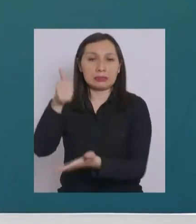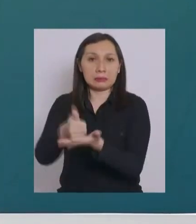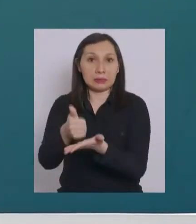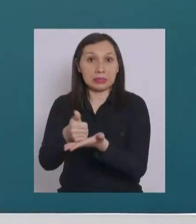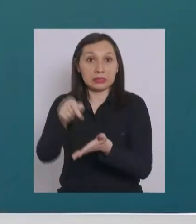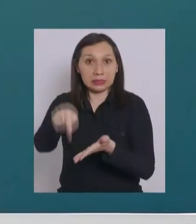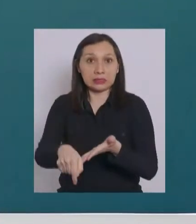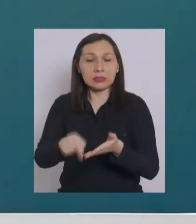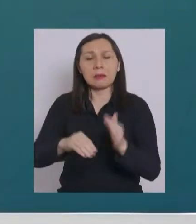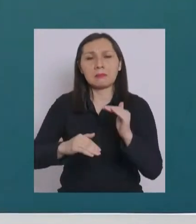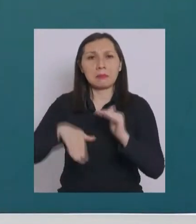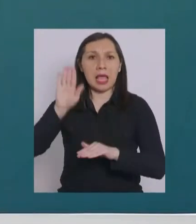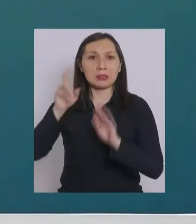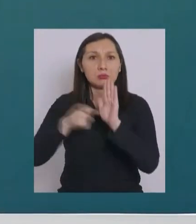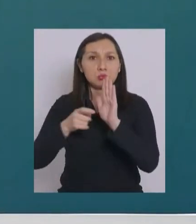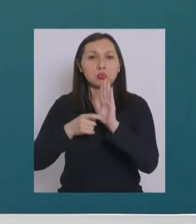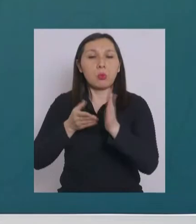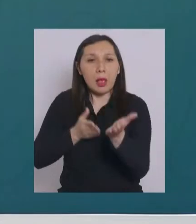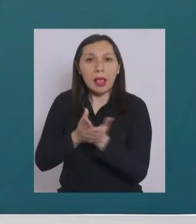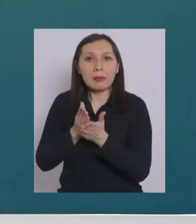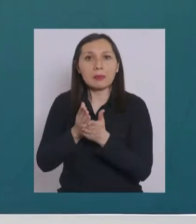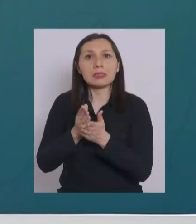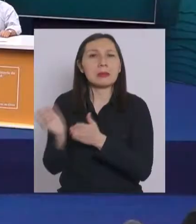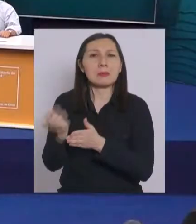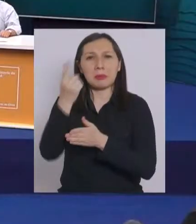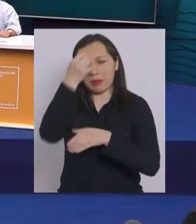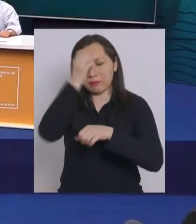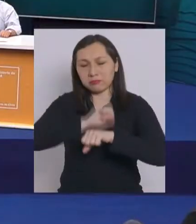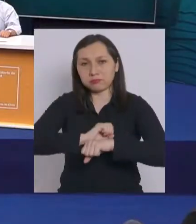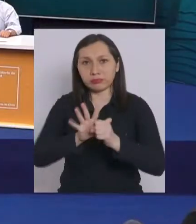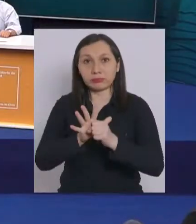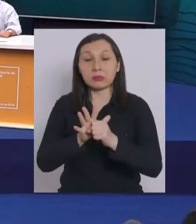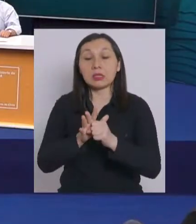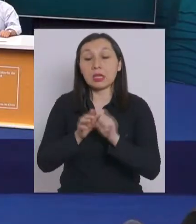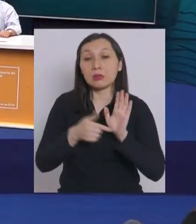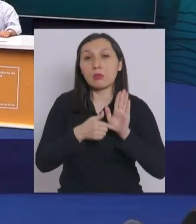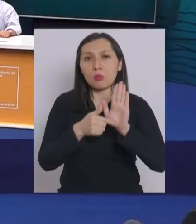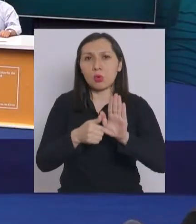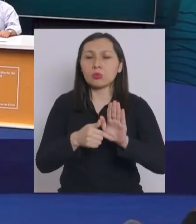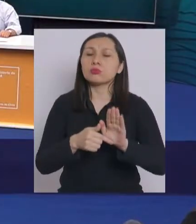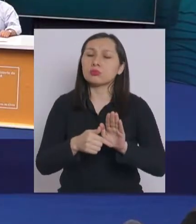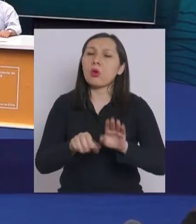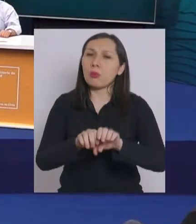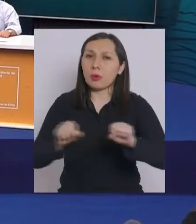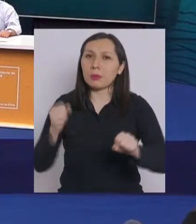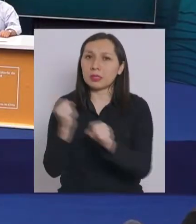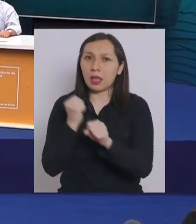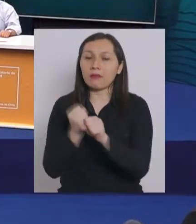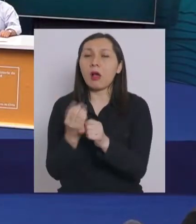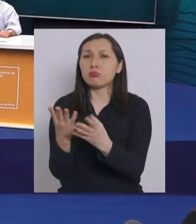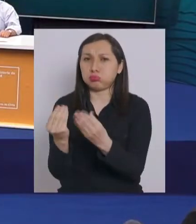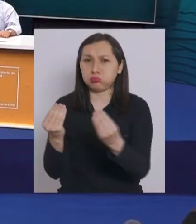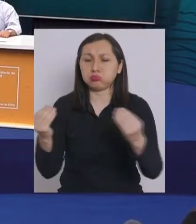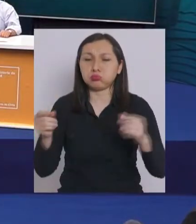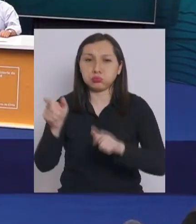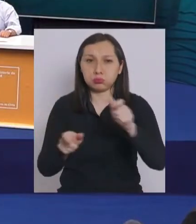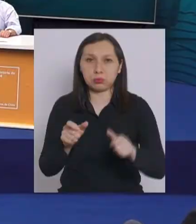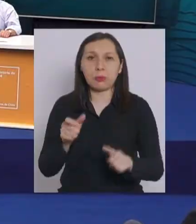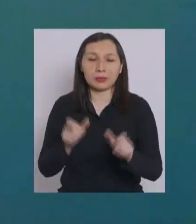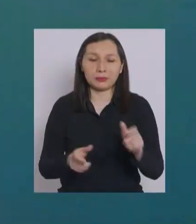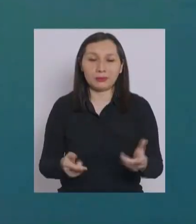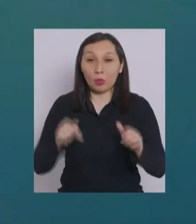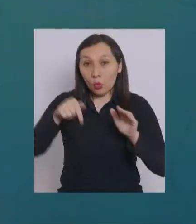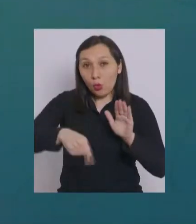vaccination that has been the highest within the semester, amongst the highest since the start of the pandemic, which shows commitment and the work of many,